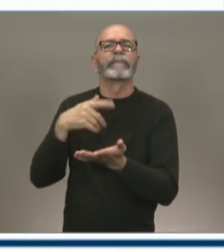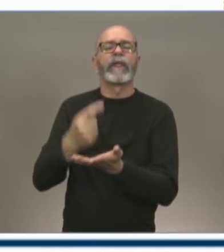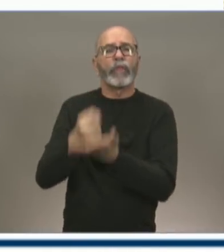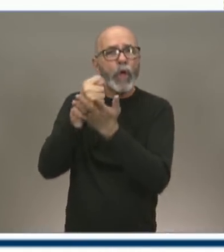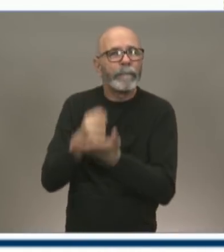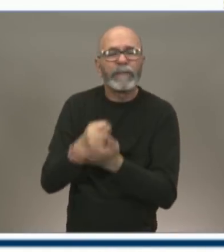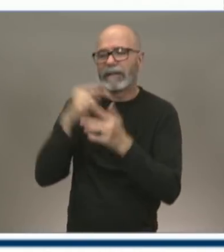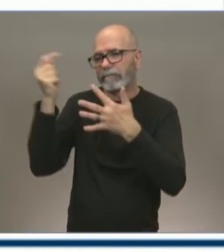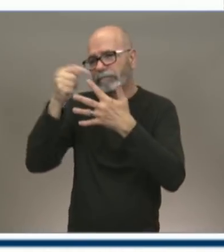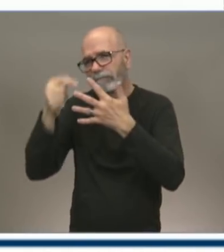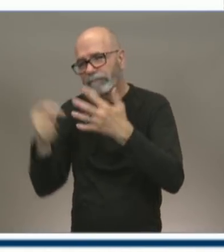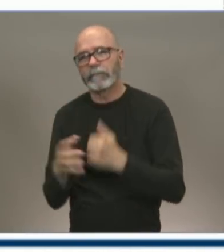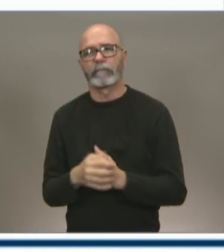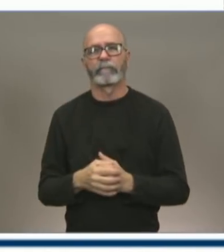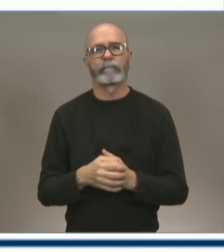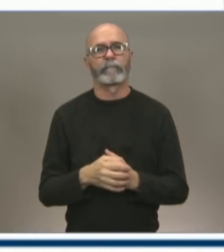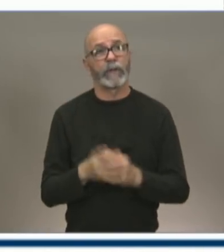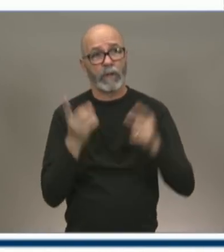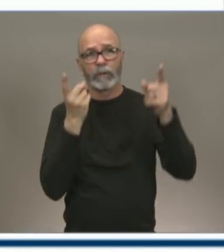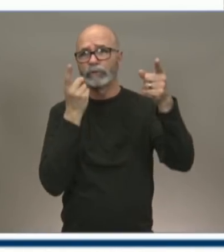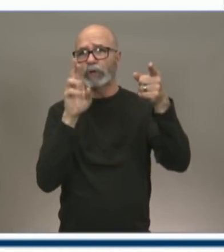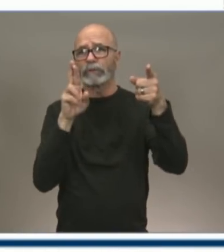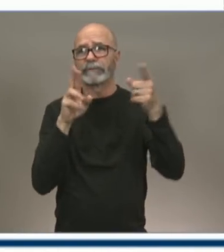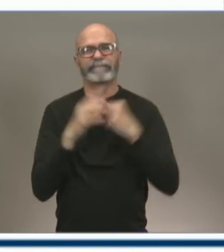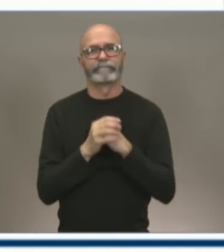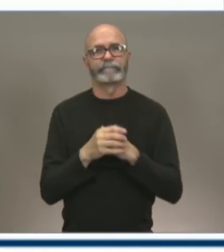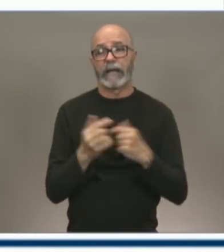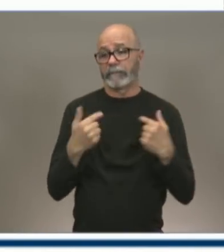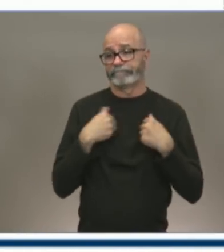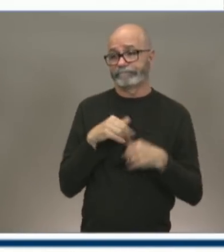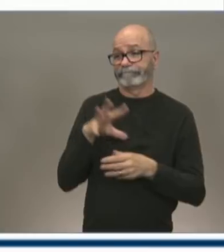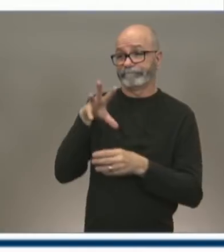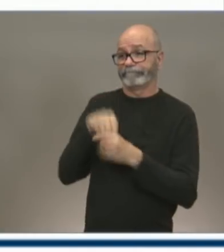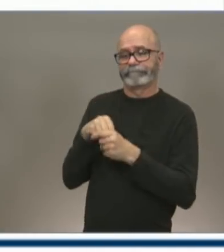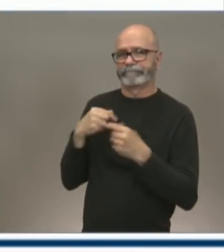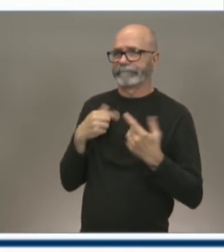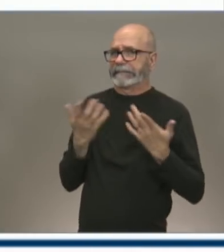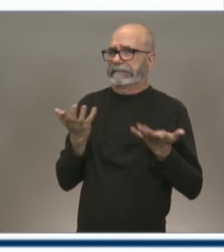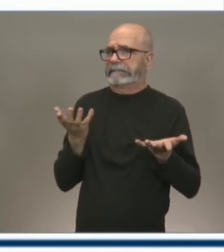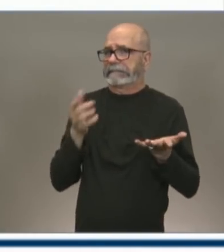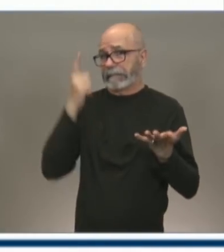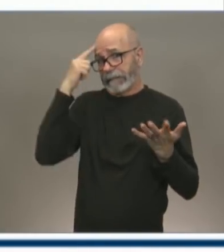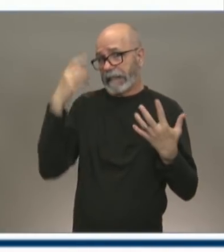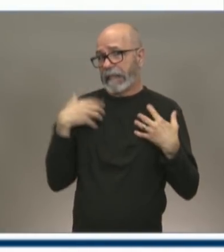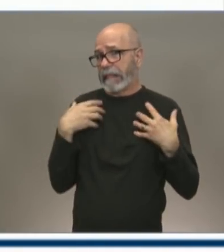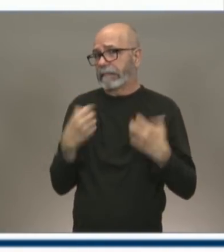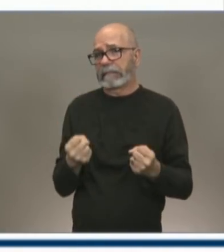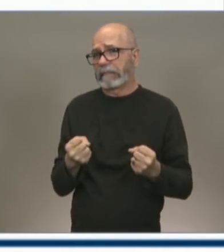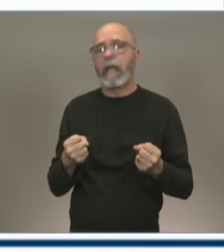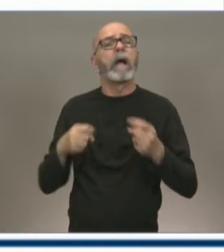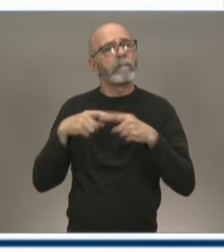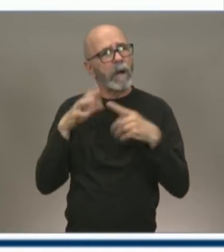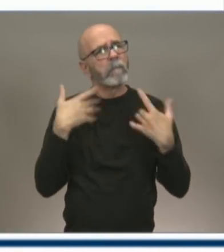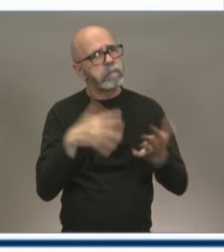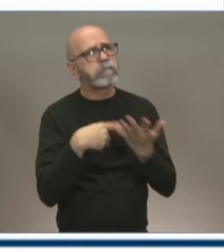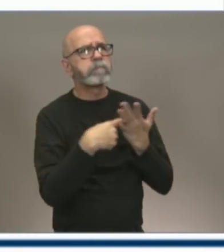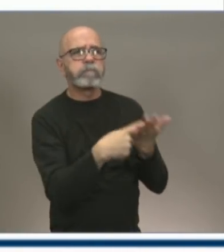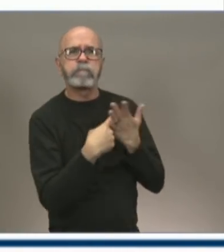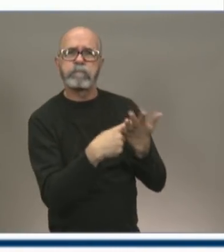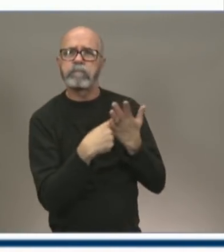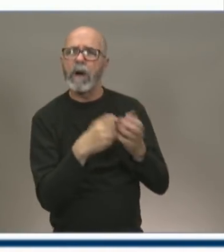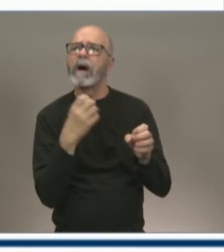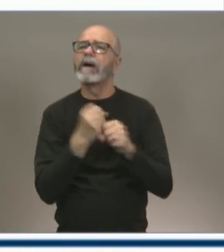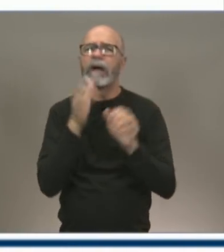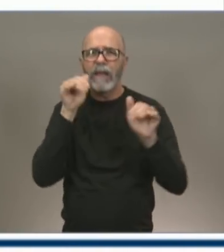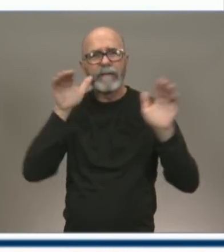involved directly in the mental health piece. I mean, there's certainly lots of ongoing discussion about how we continue to focus more attention on mental health.